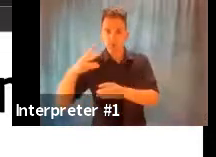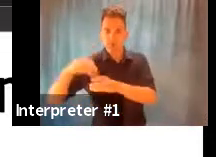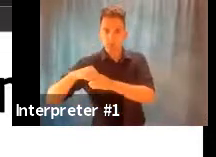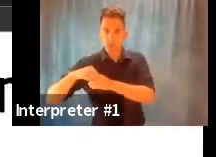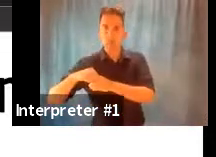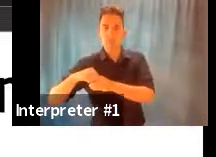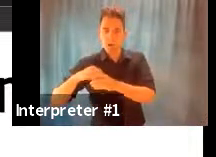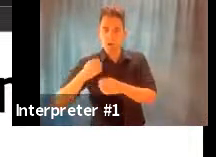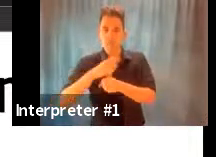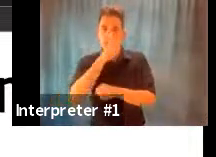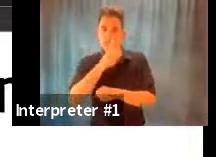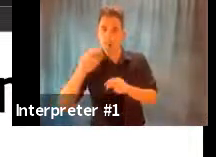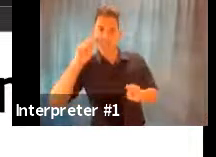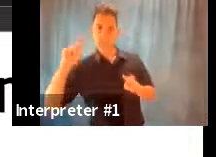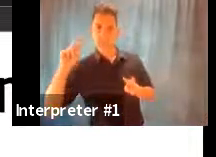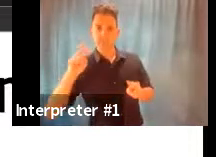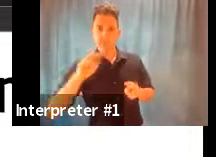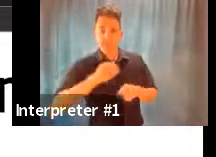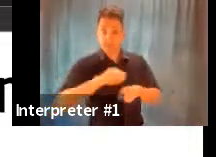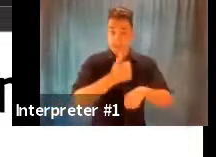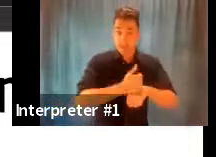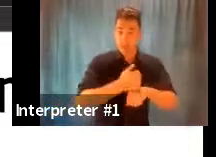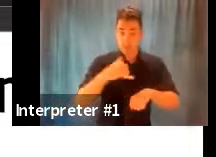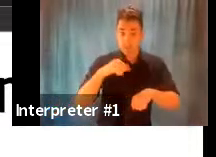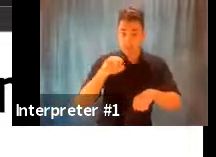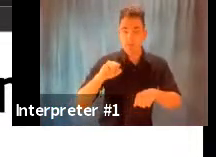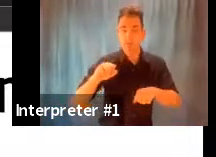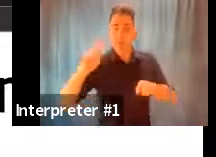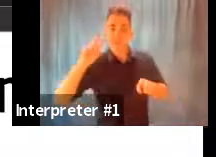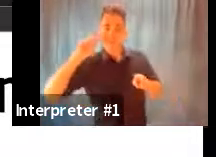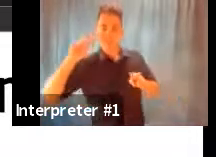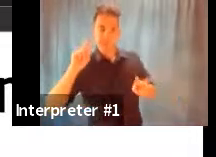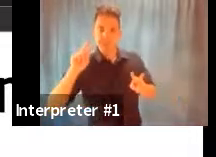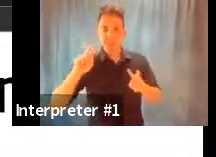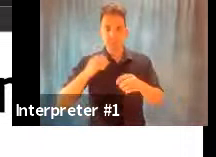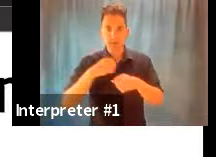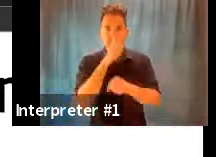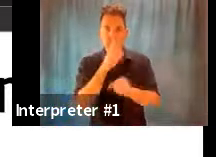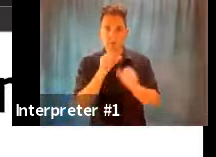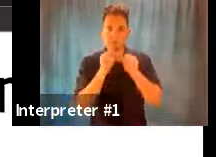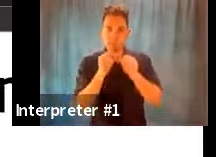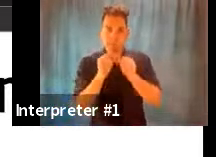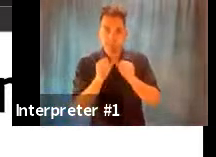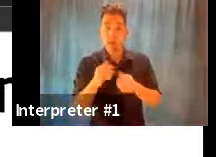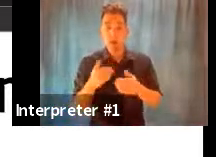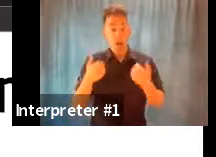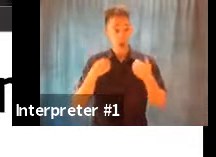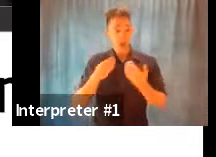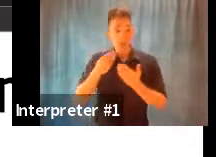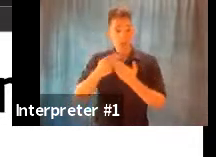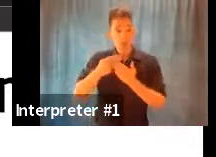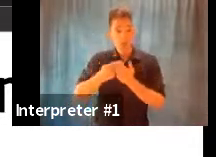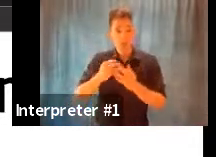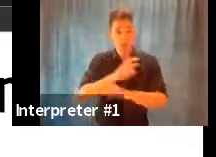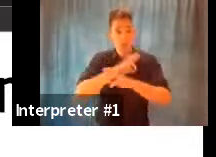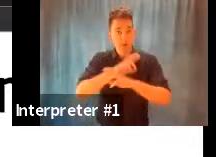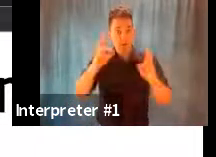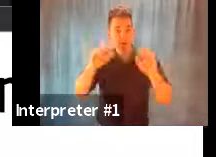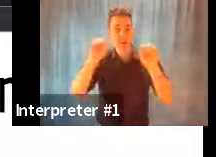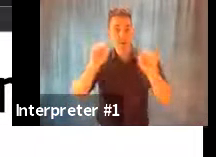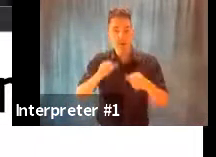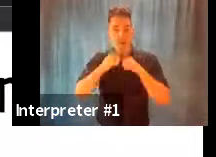and manage the programs around these 6 priorities, and that we have the funds needed to be able to do the compliance,